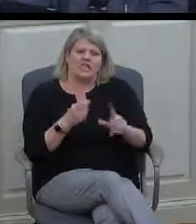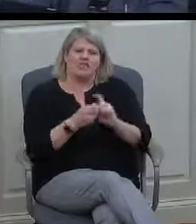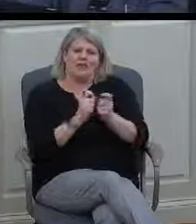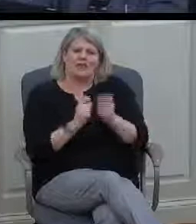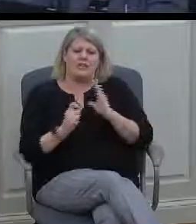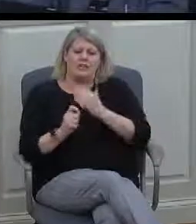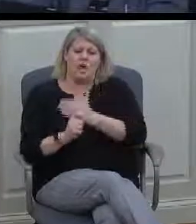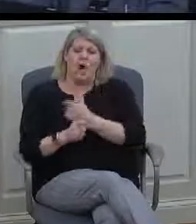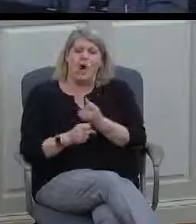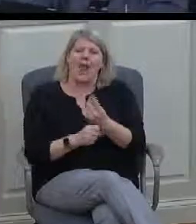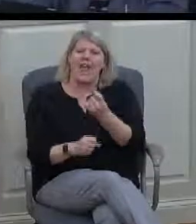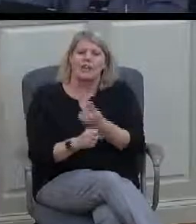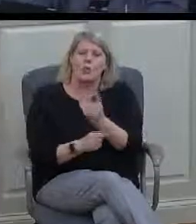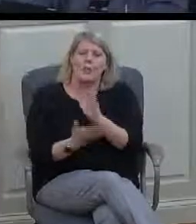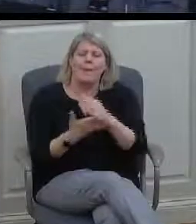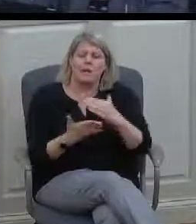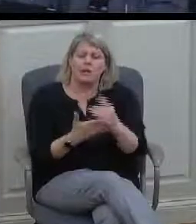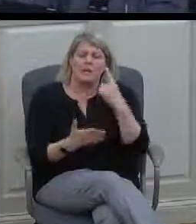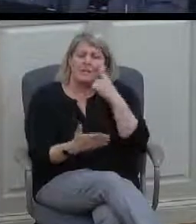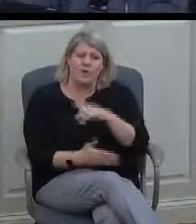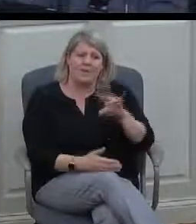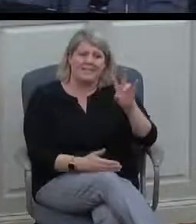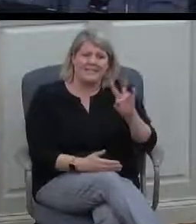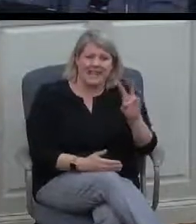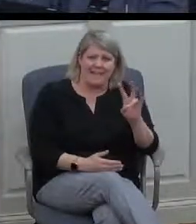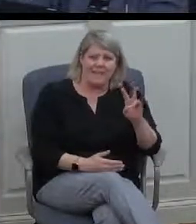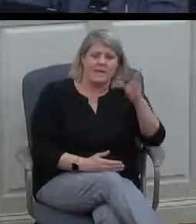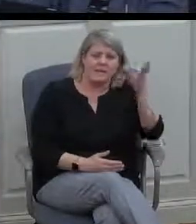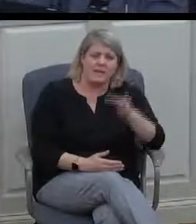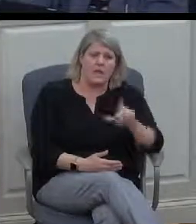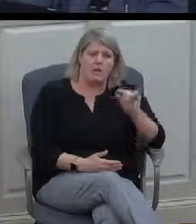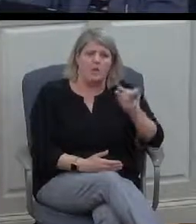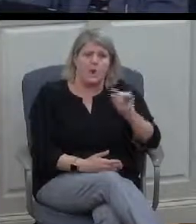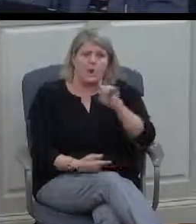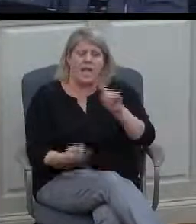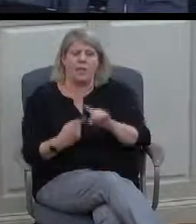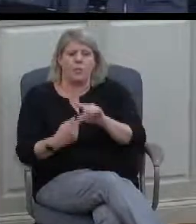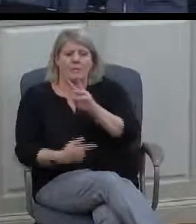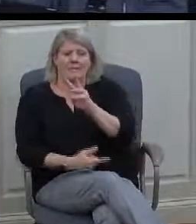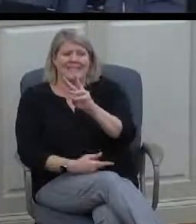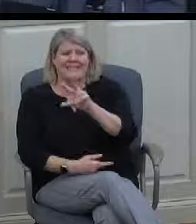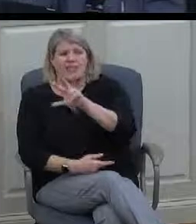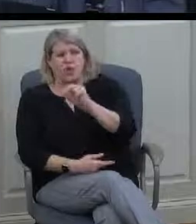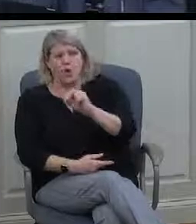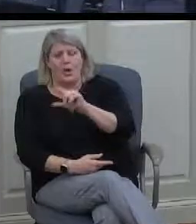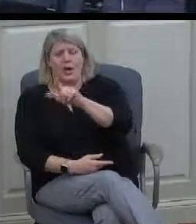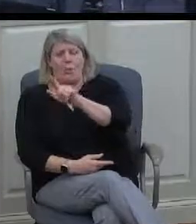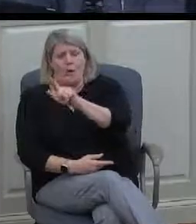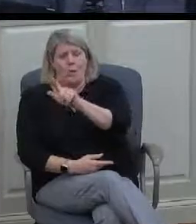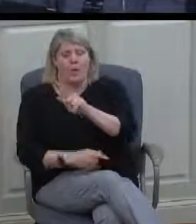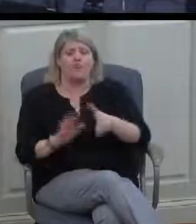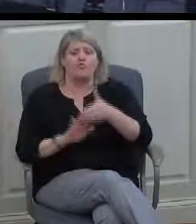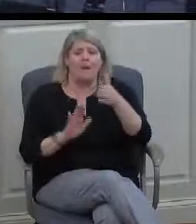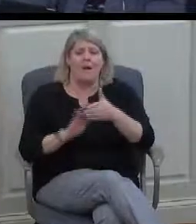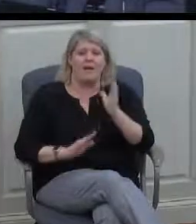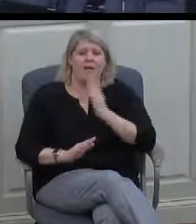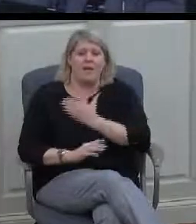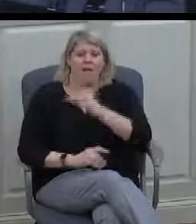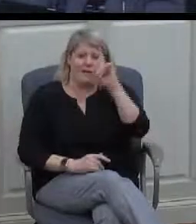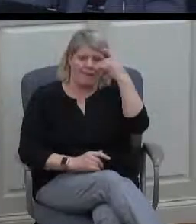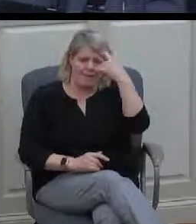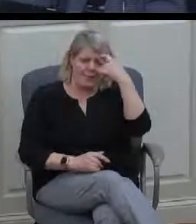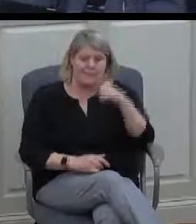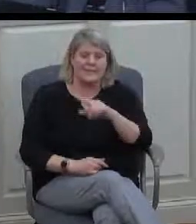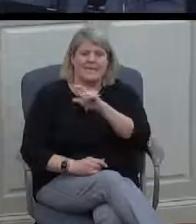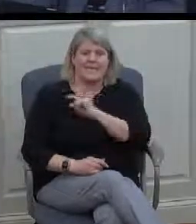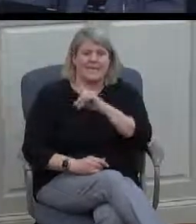year 7/1/20 through 6/30/21 by appropriating funds for the operation of city government. Commissioner Terry? Yes.